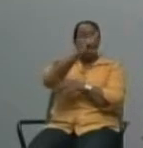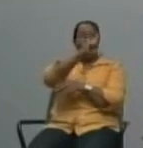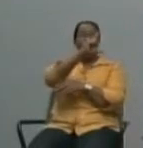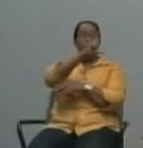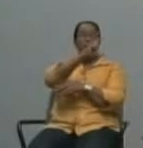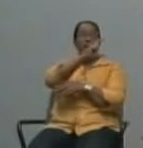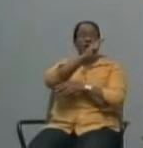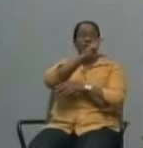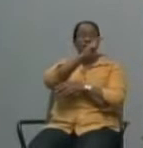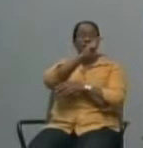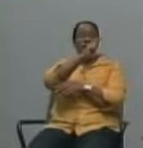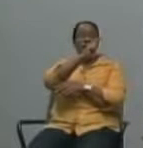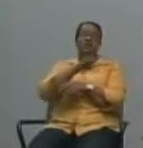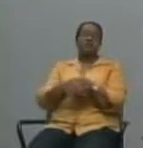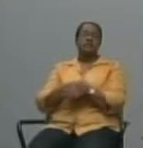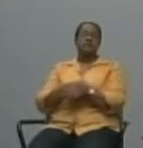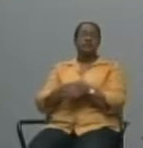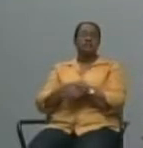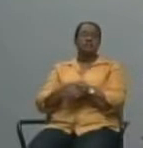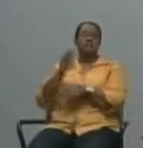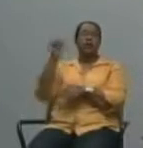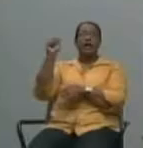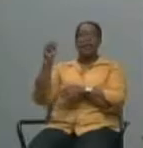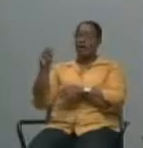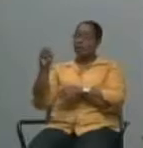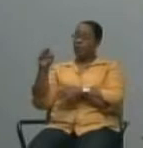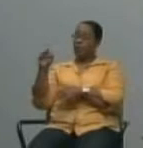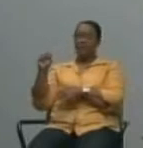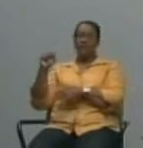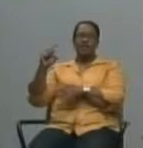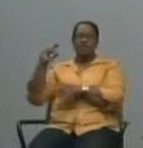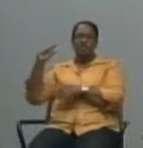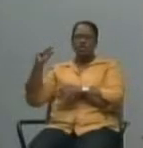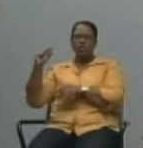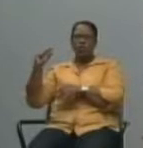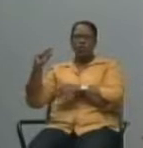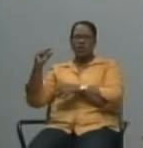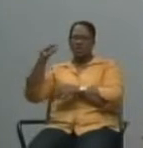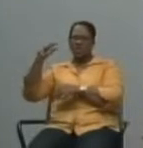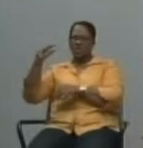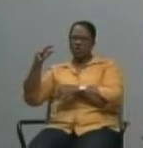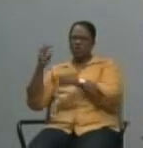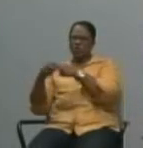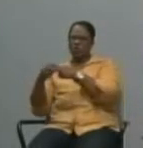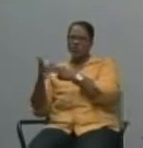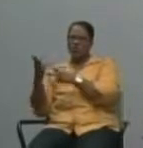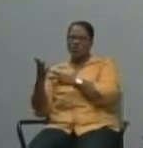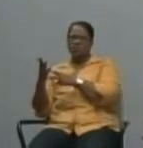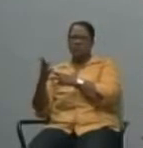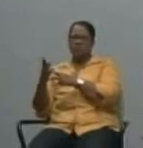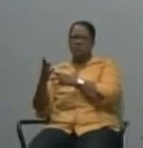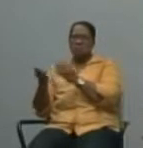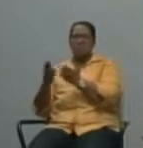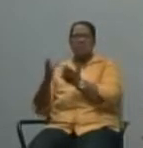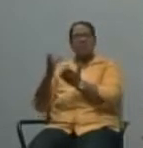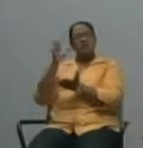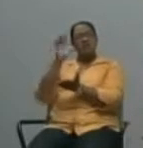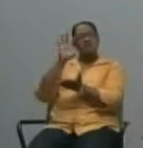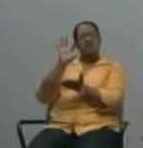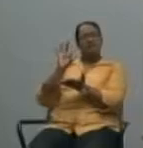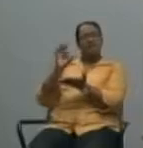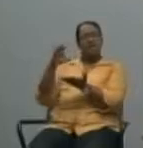Ezekiel, Jeremiah as well, but Amos is just a short book of, I think, 9 chapters.